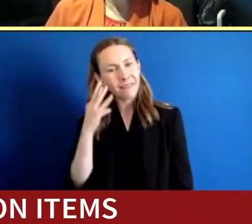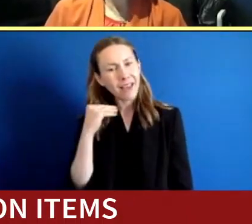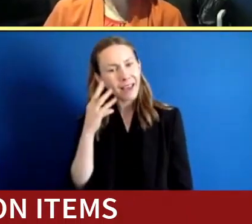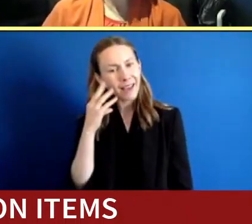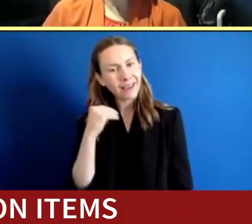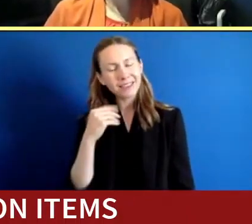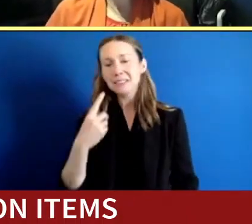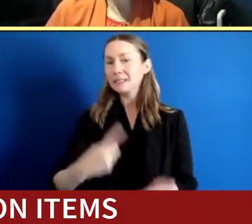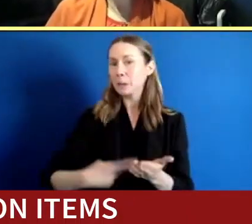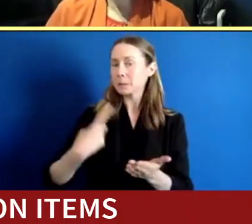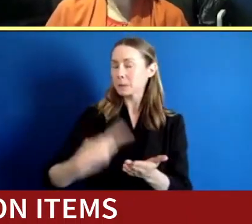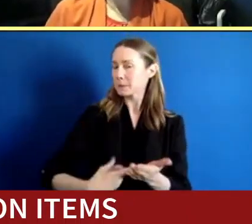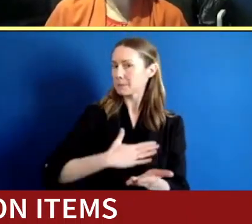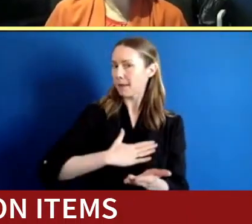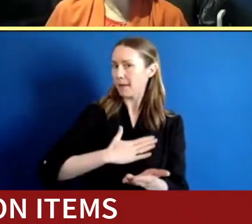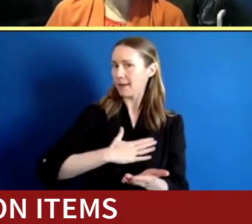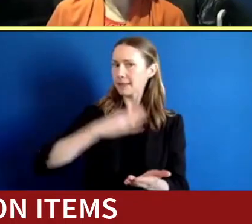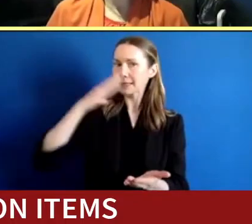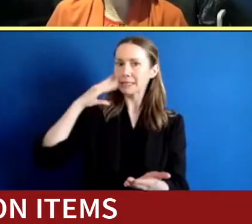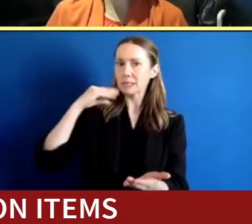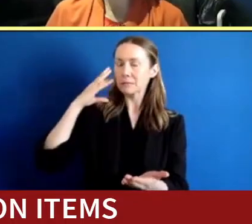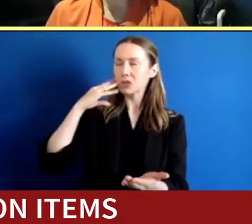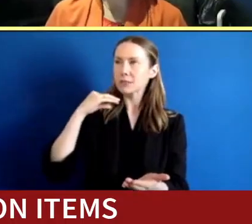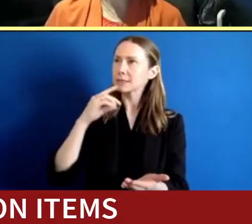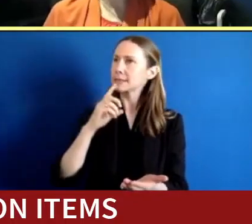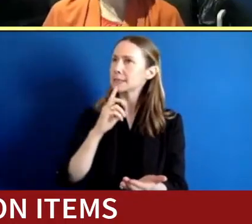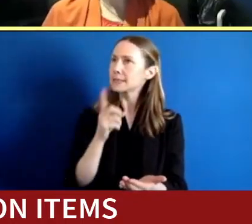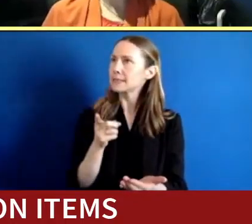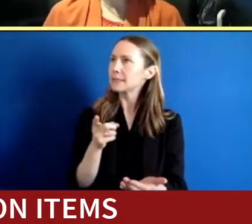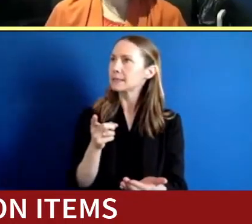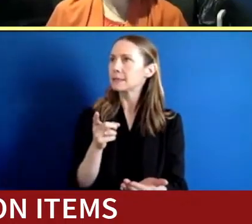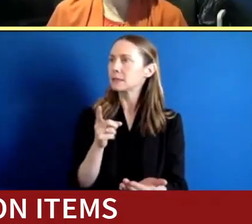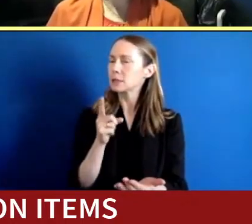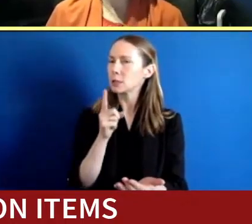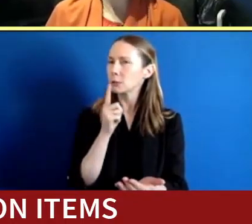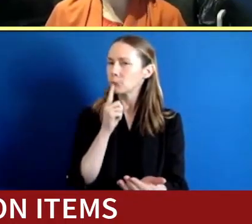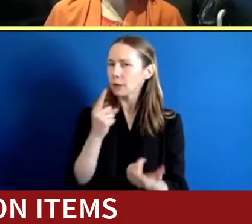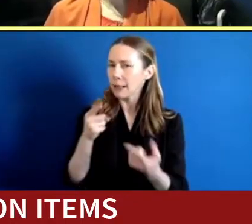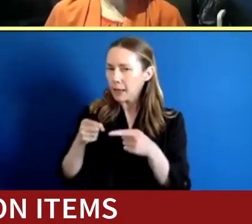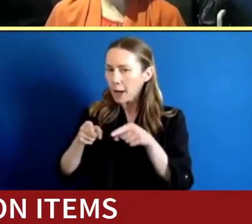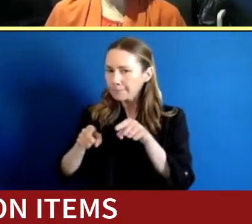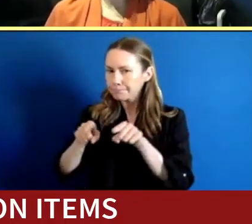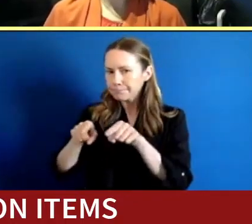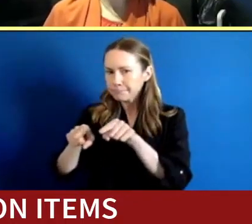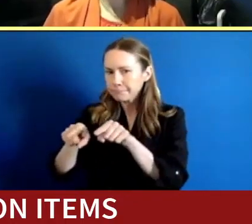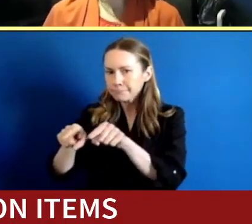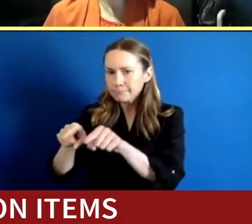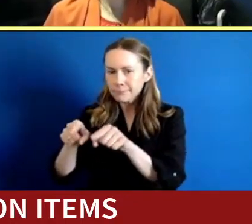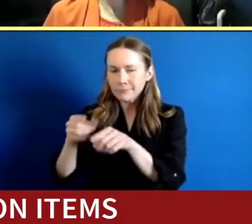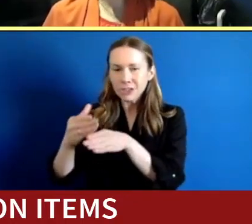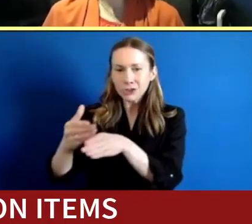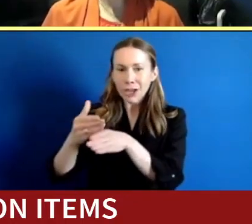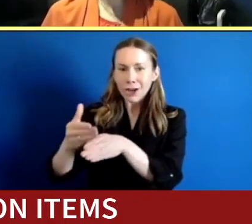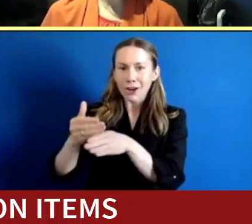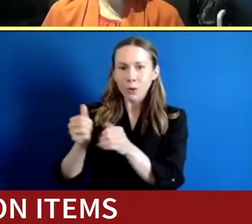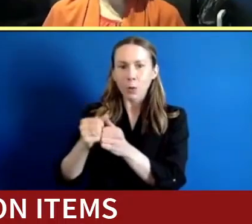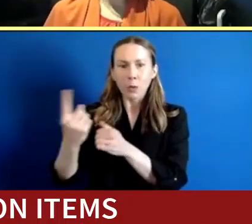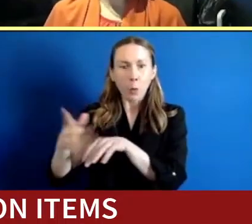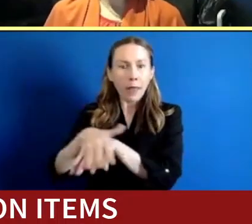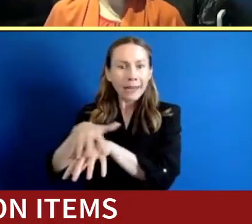my experience is really closely aligned and shared with one of my Indigenous